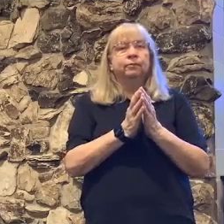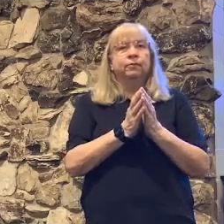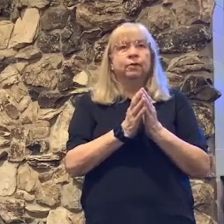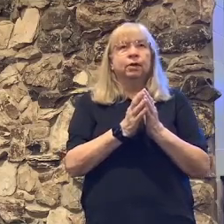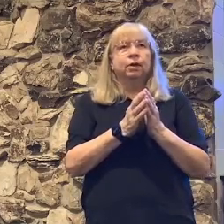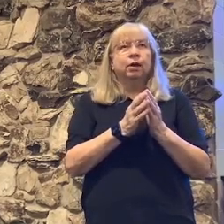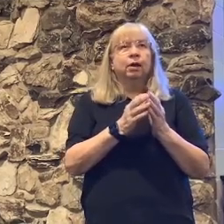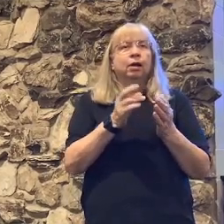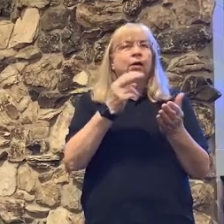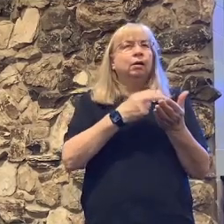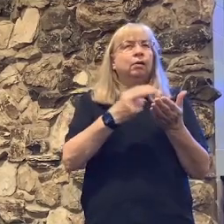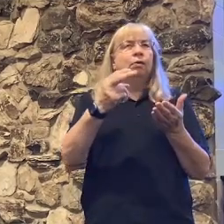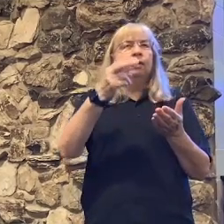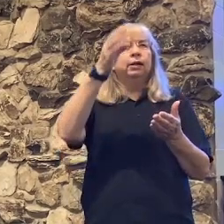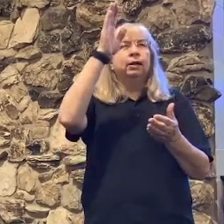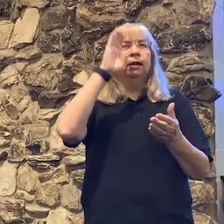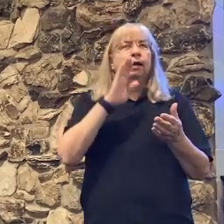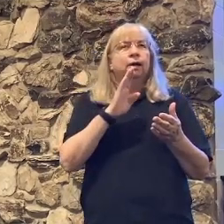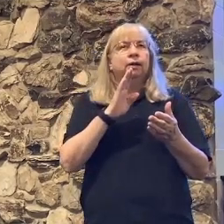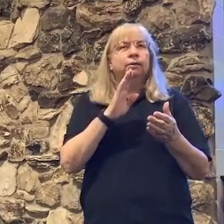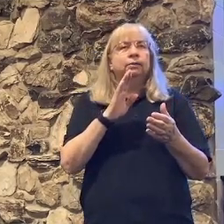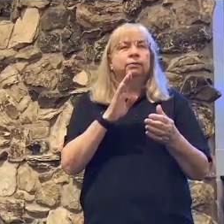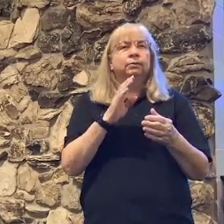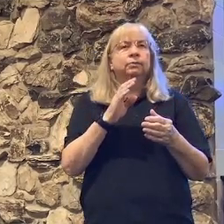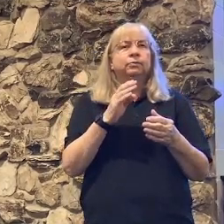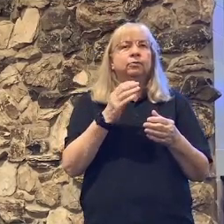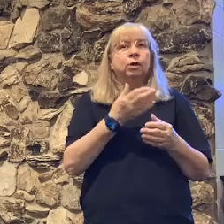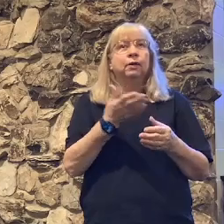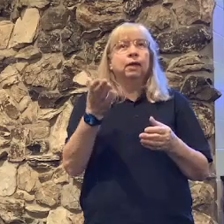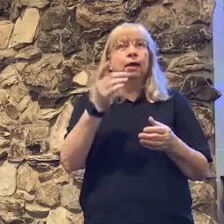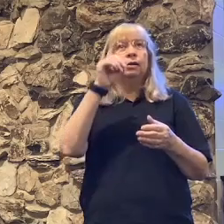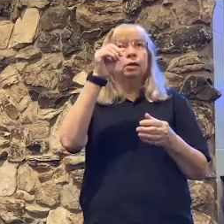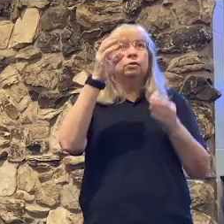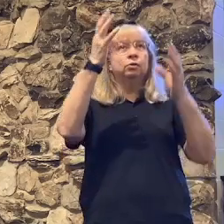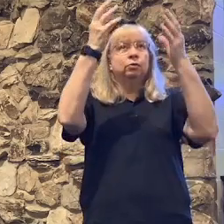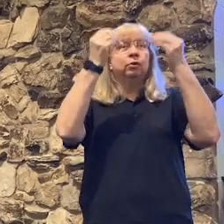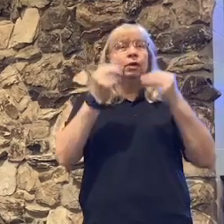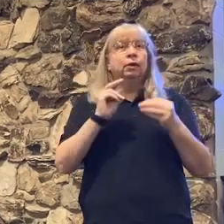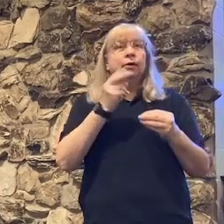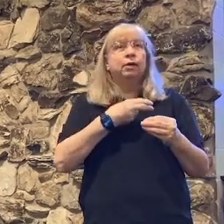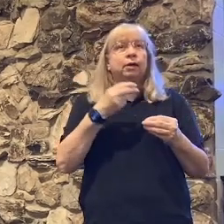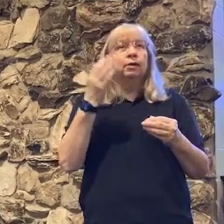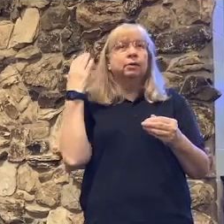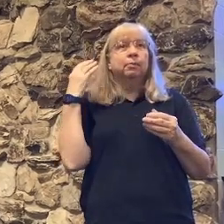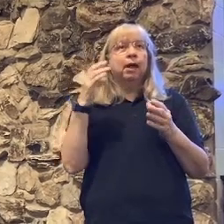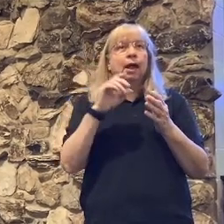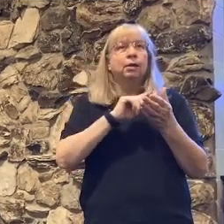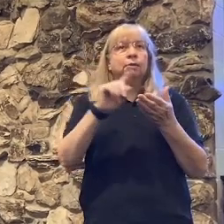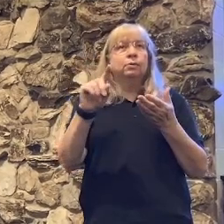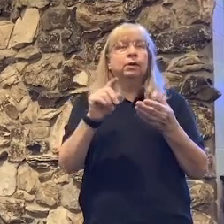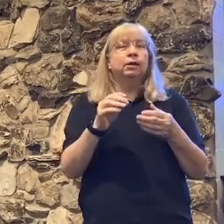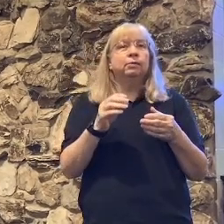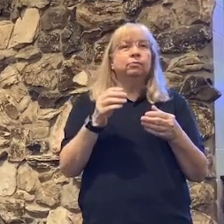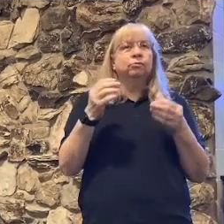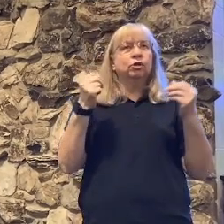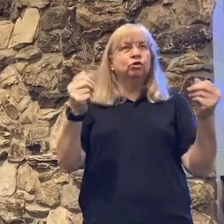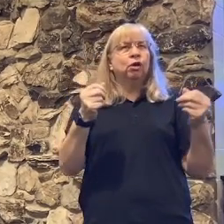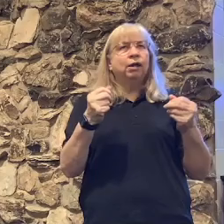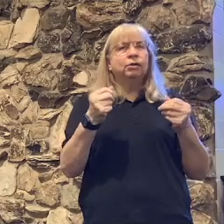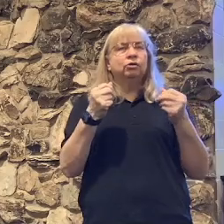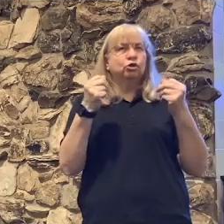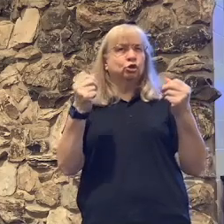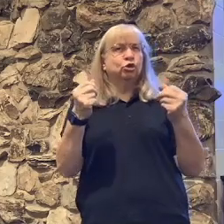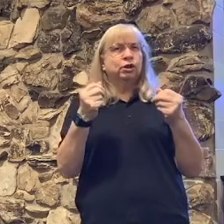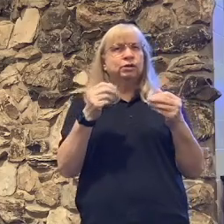Oh, holy God, the things that you have given us this past week, the strength, the courage,